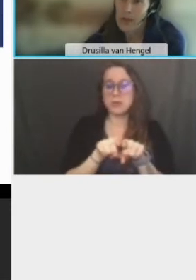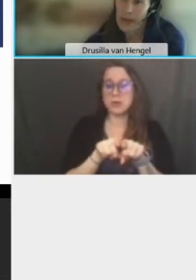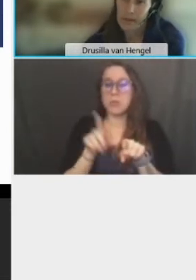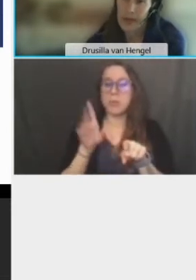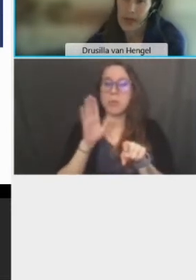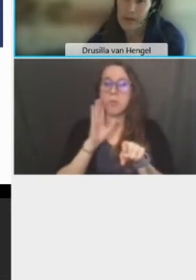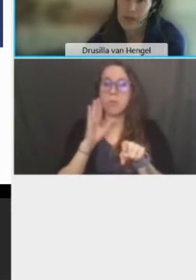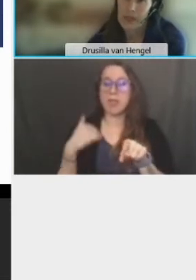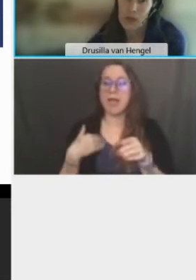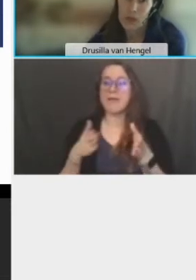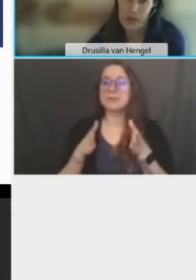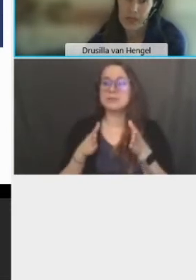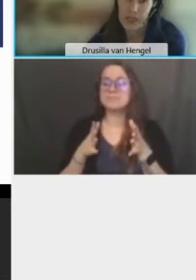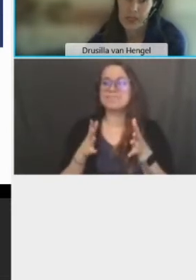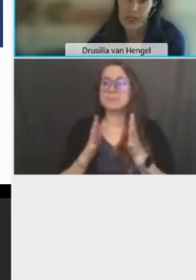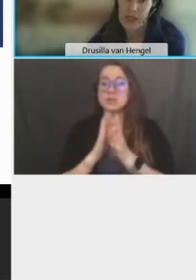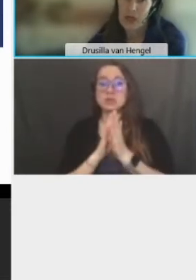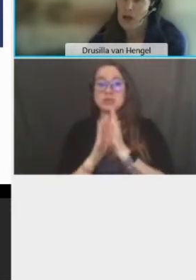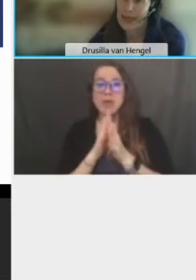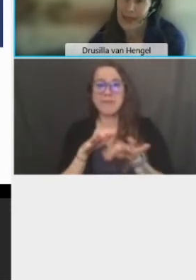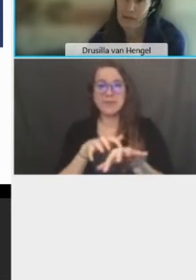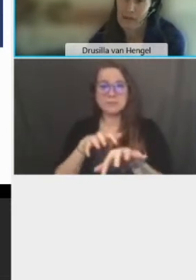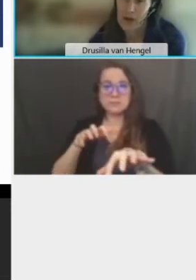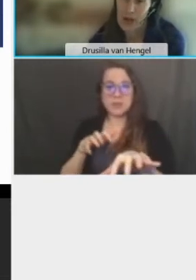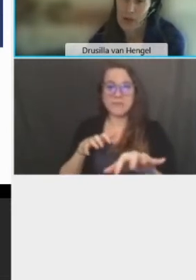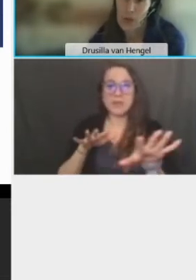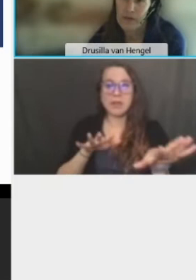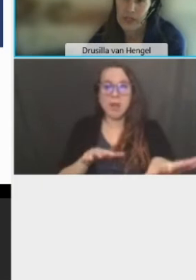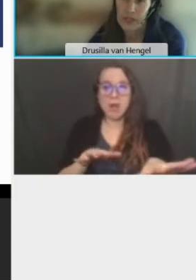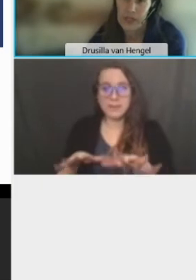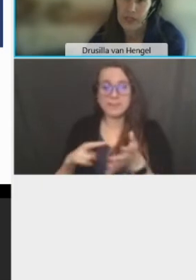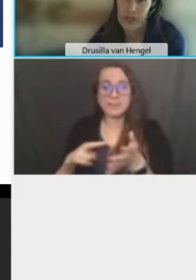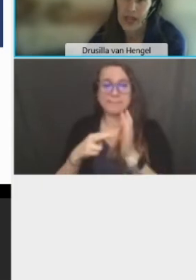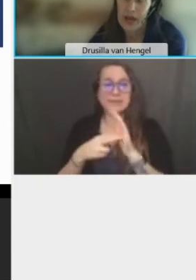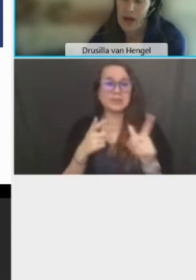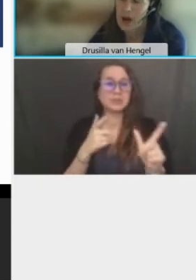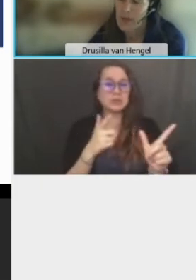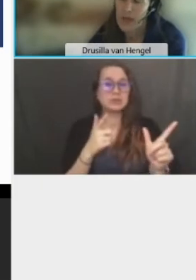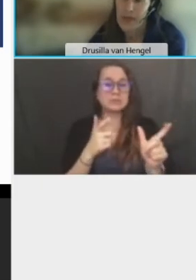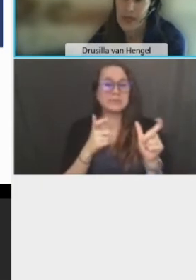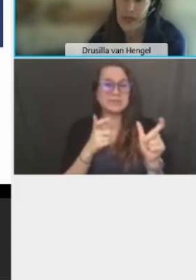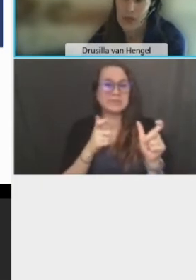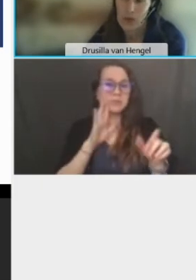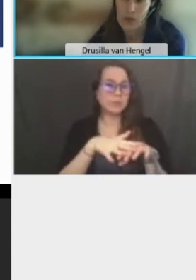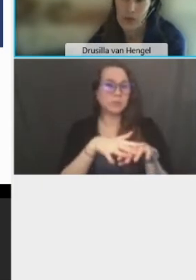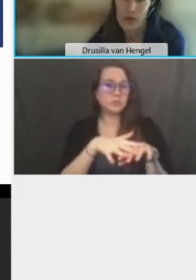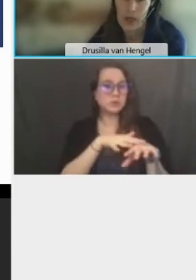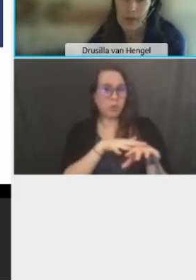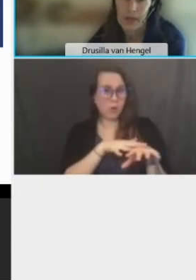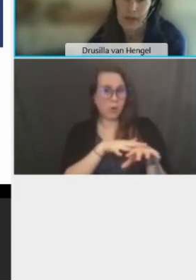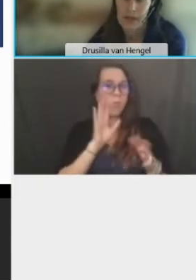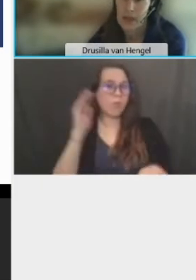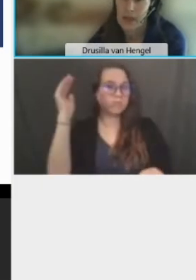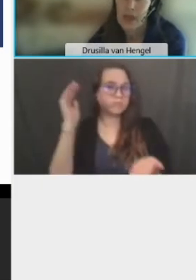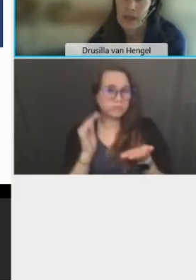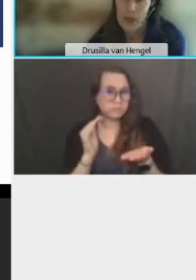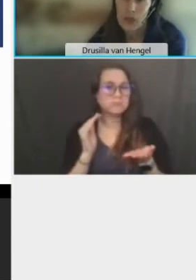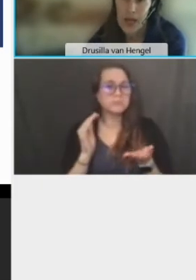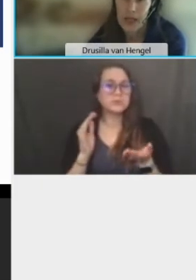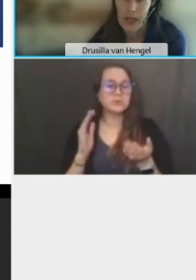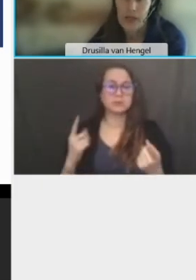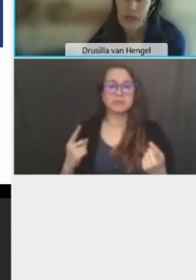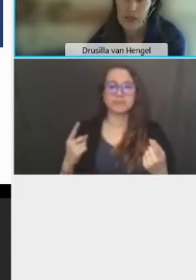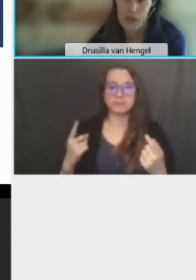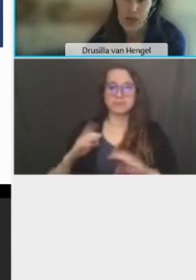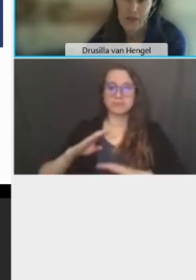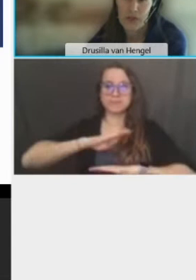traffic calming. By that I mean slower speeds, because there are lane width reductions that are being made in order to accommodate the cycle